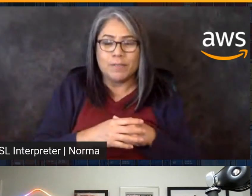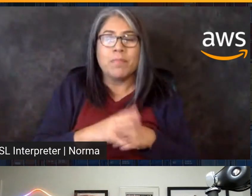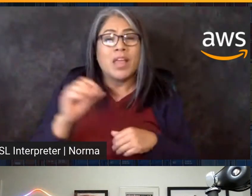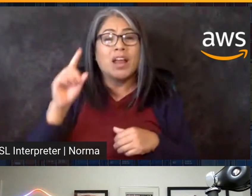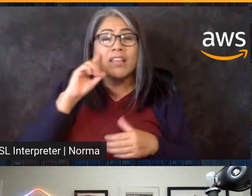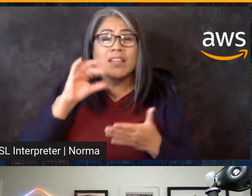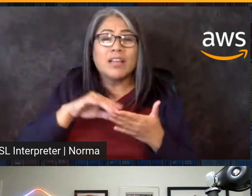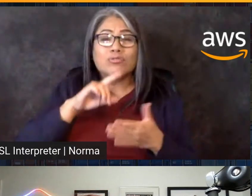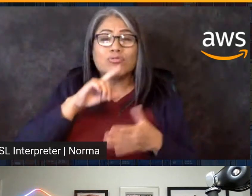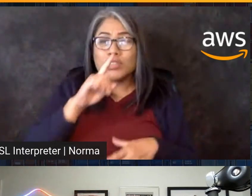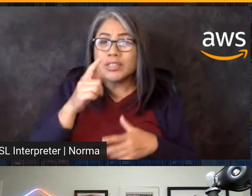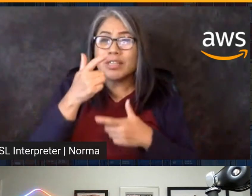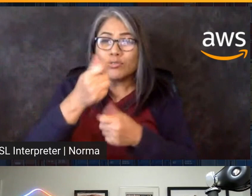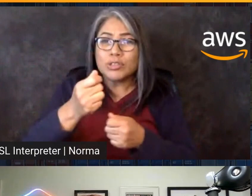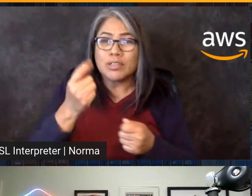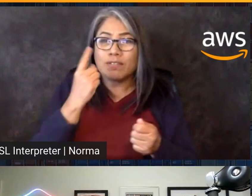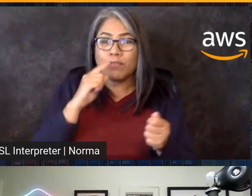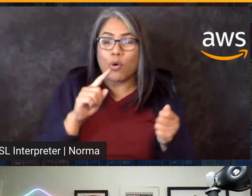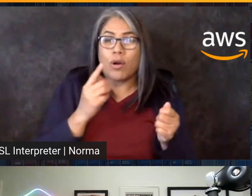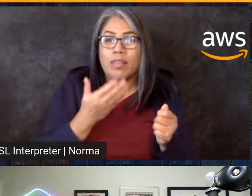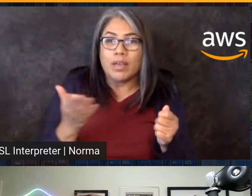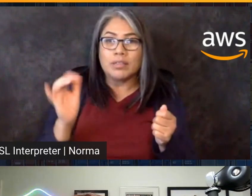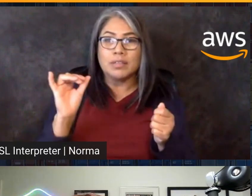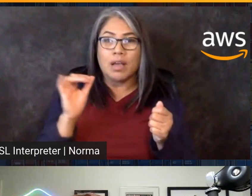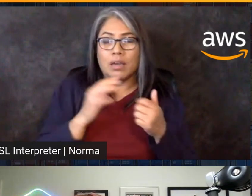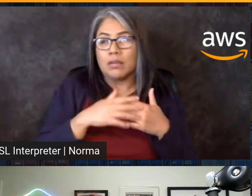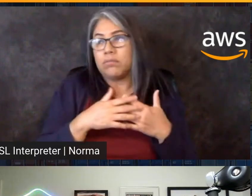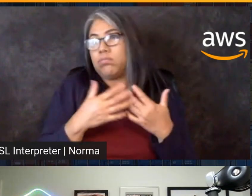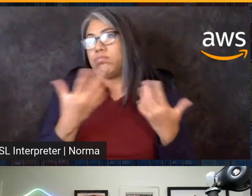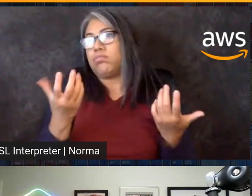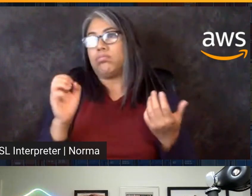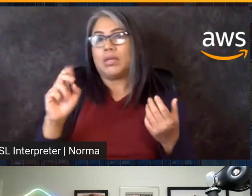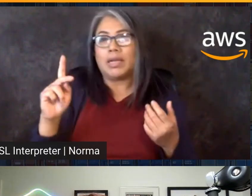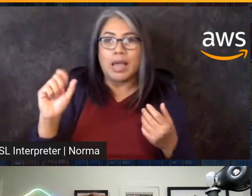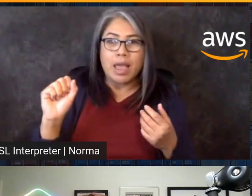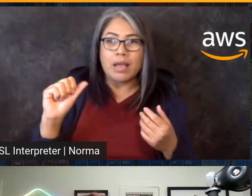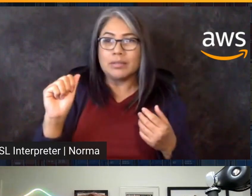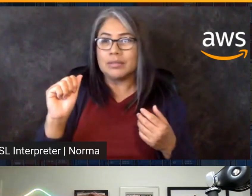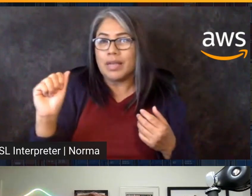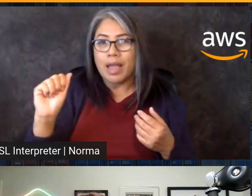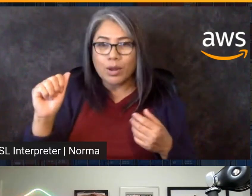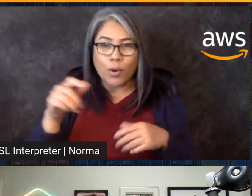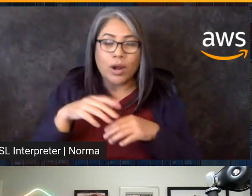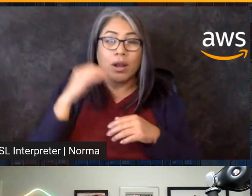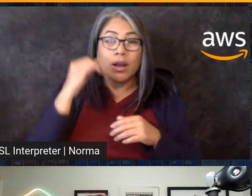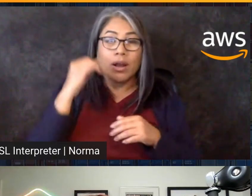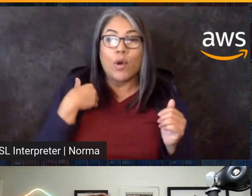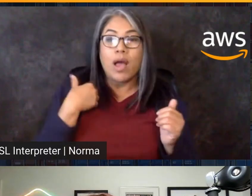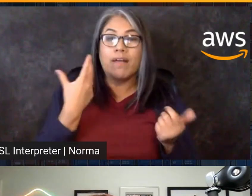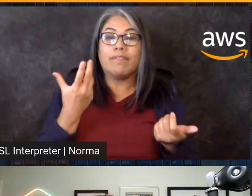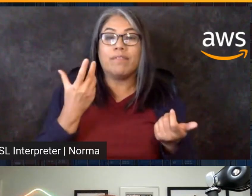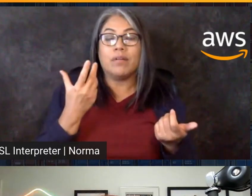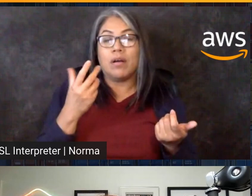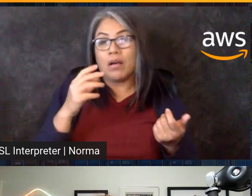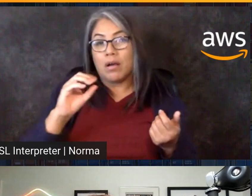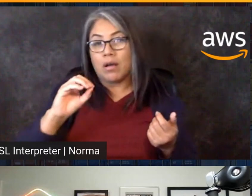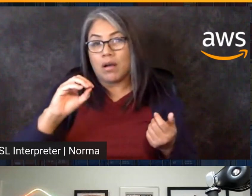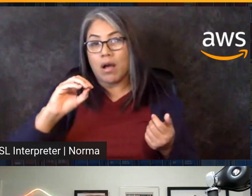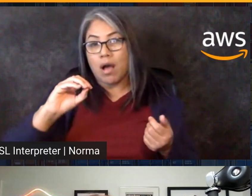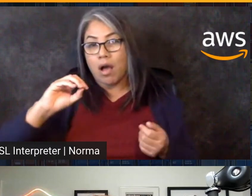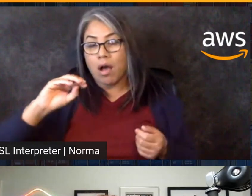really interesting for things like EKS anywhere. If you've got an on-prem cluster and